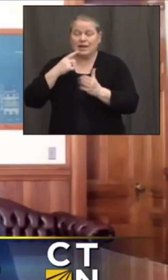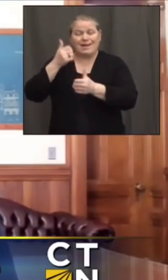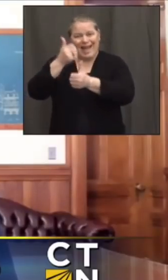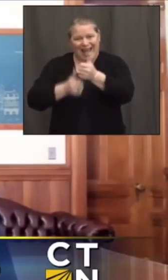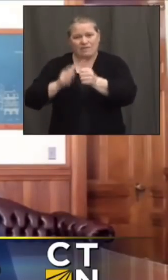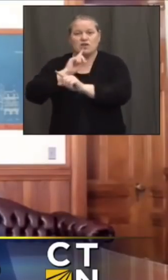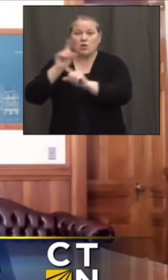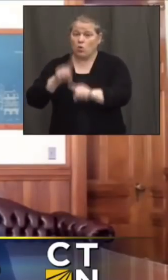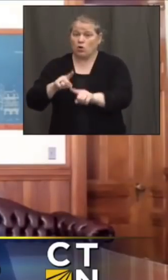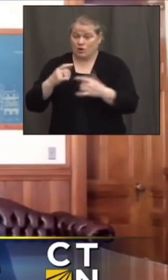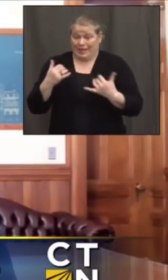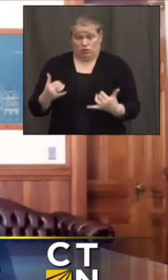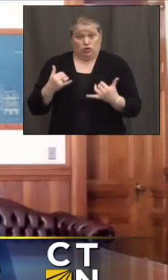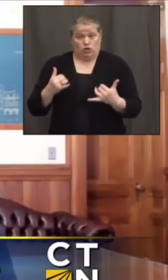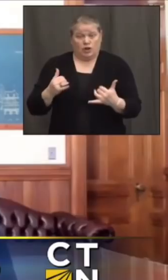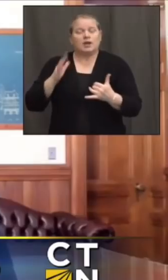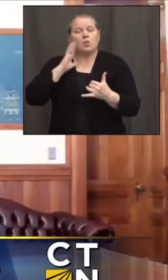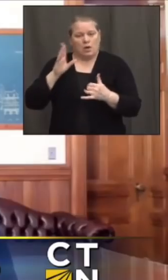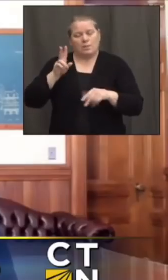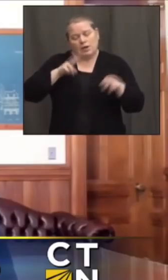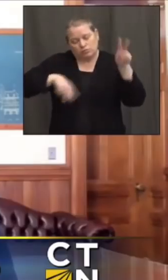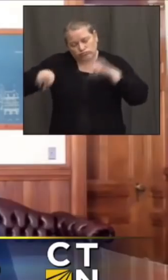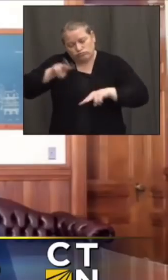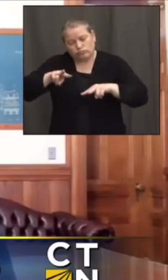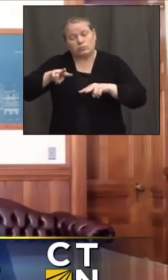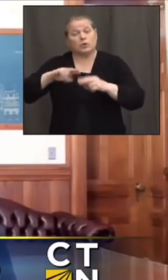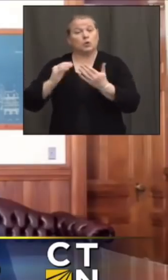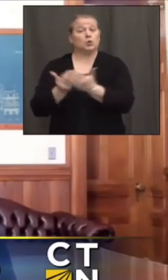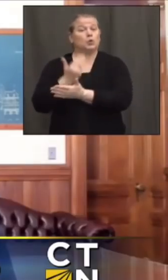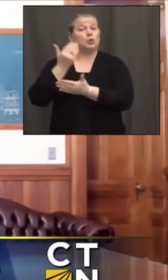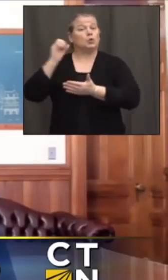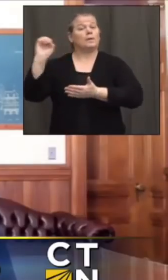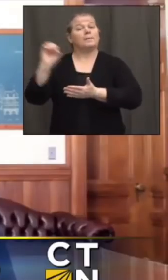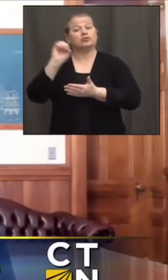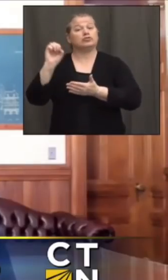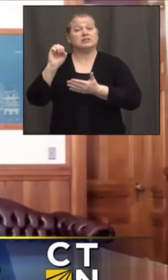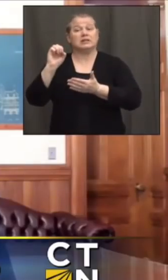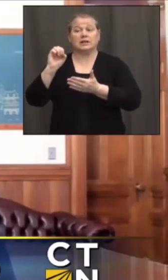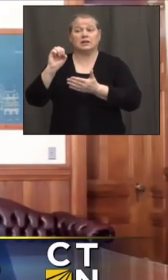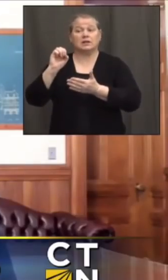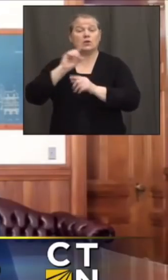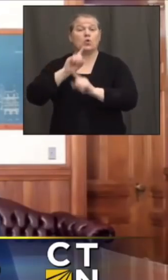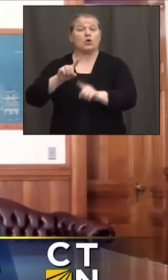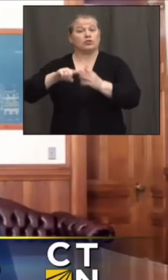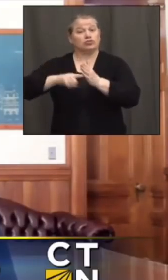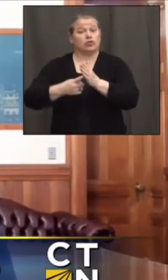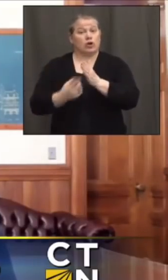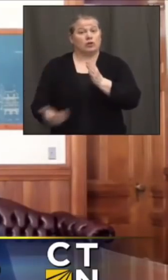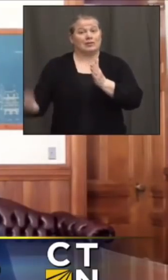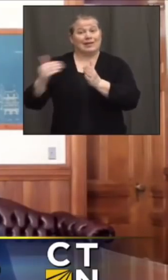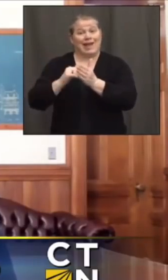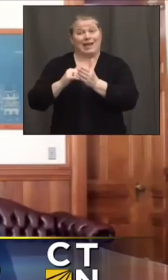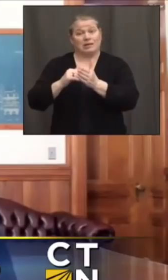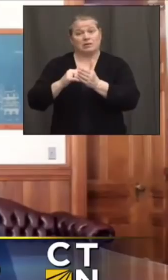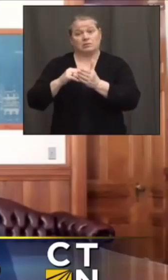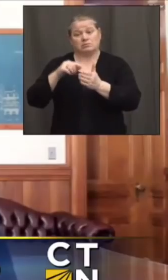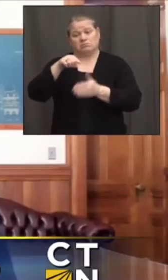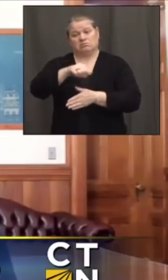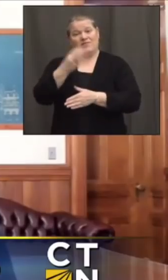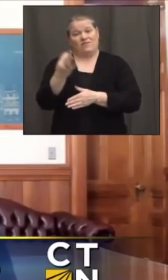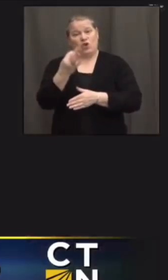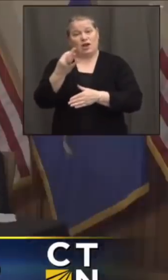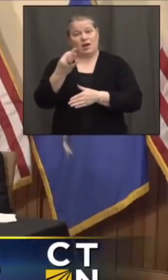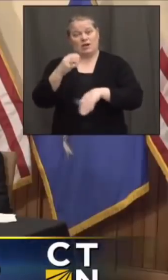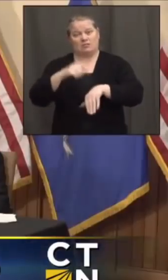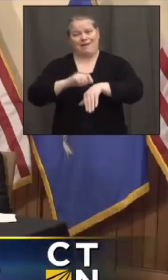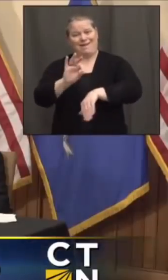current when a new emergency order time frame begins around 9 a.m. on Friday.